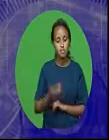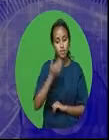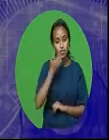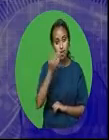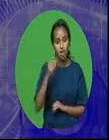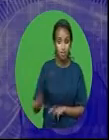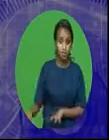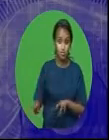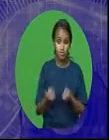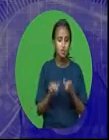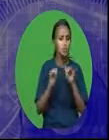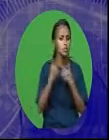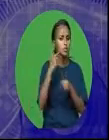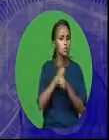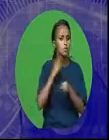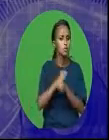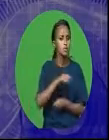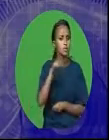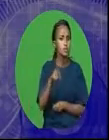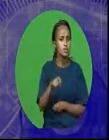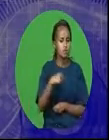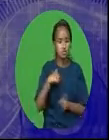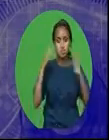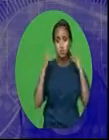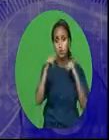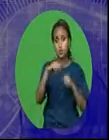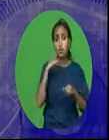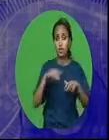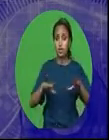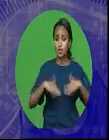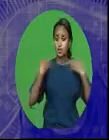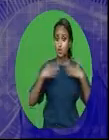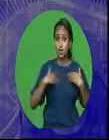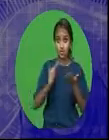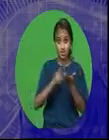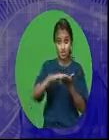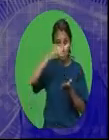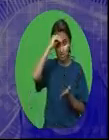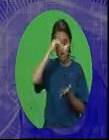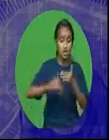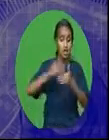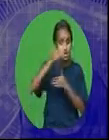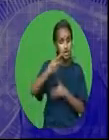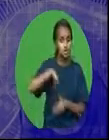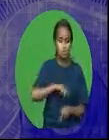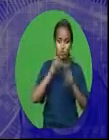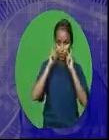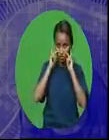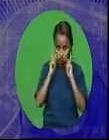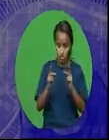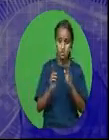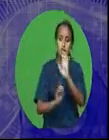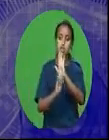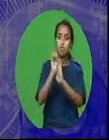Well, students, how are you doing so far? I hope you are enjoying the lesson. Next, we will look at the